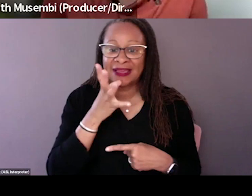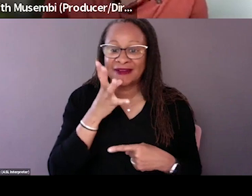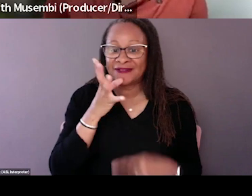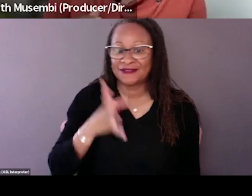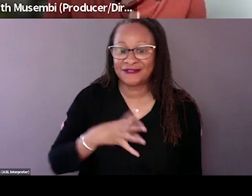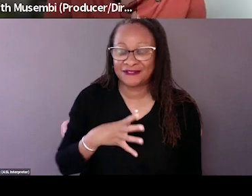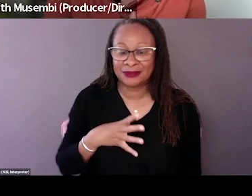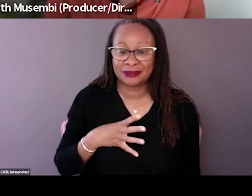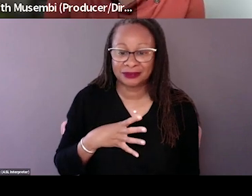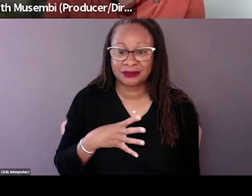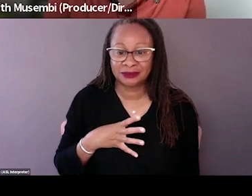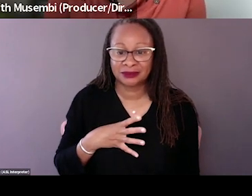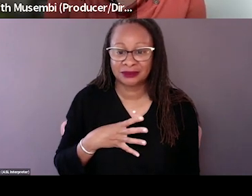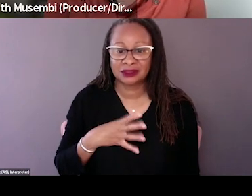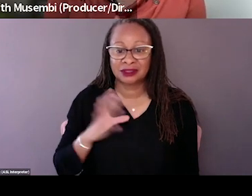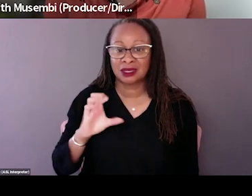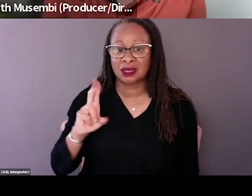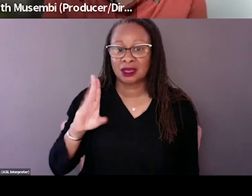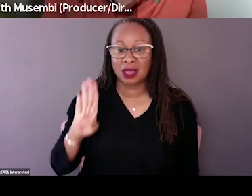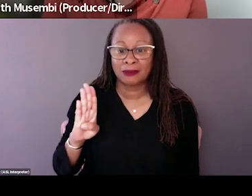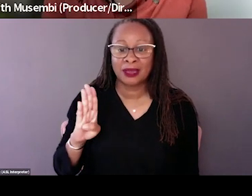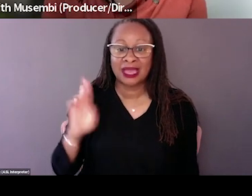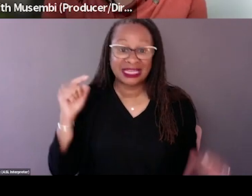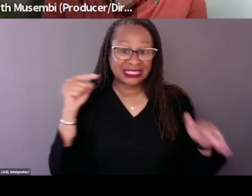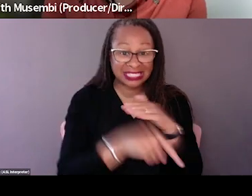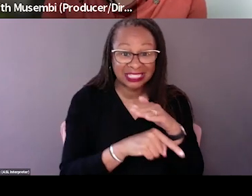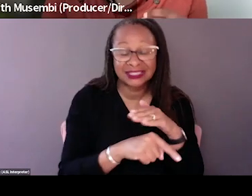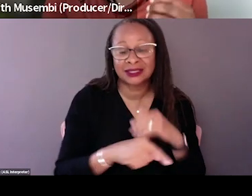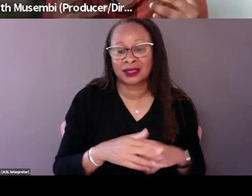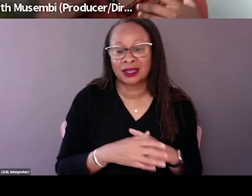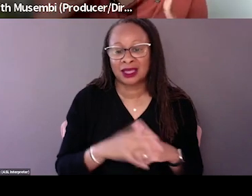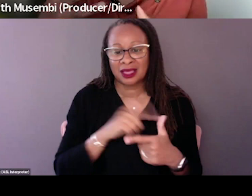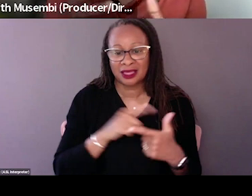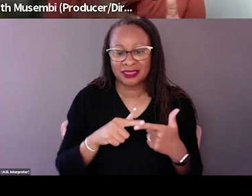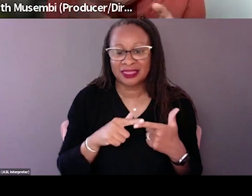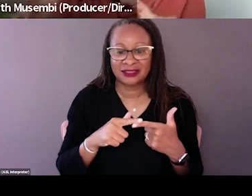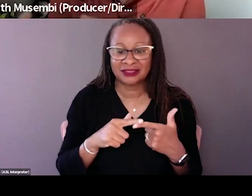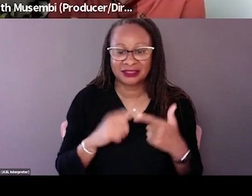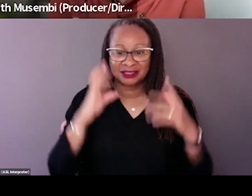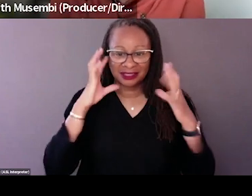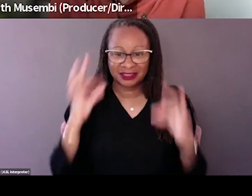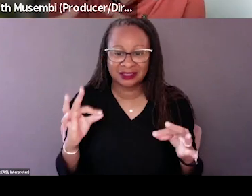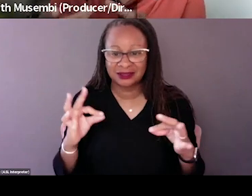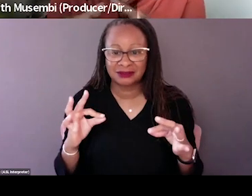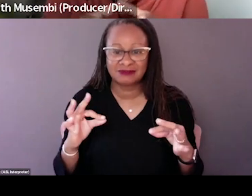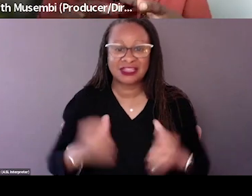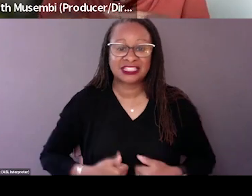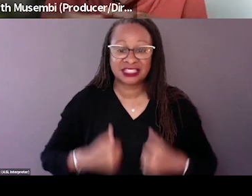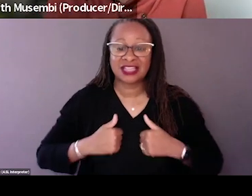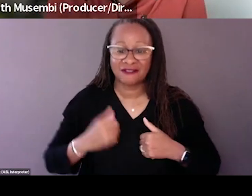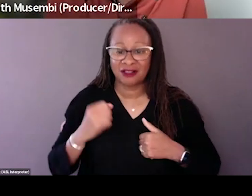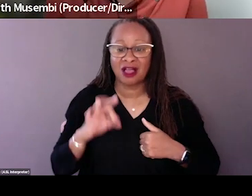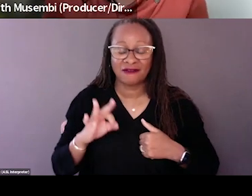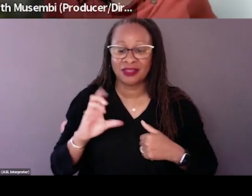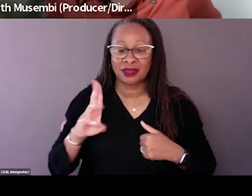the females cub get killed, and then she decides, you know, for the survival of the cubs, she really needs to sell